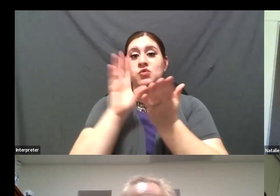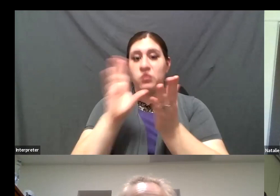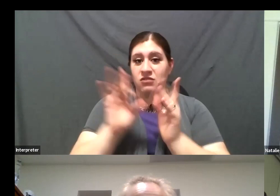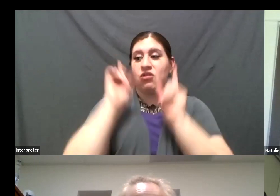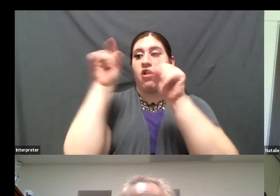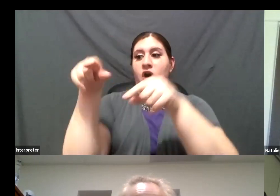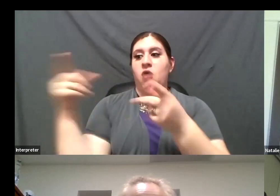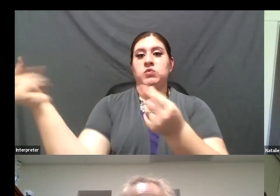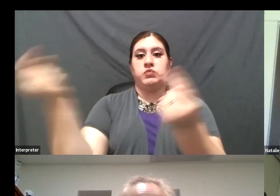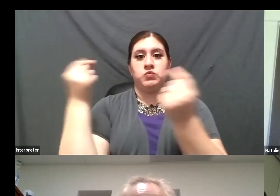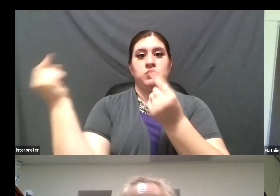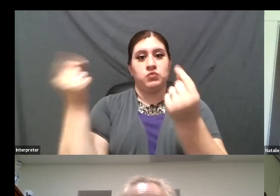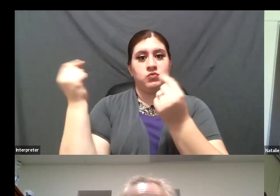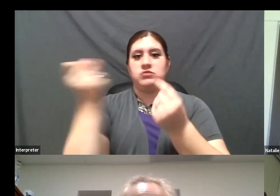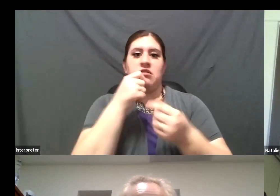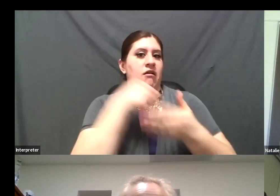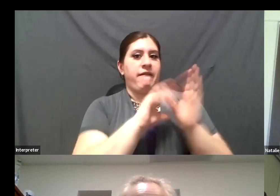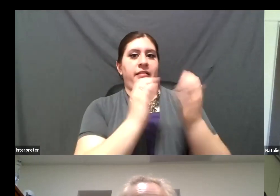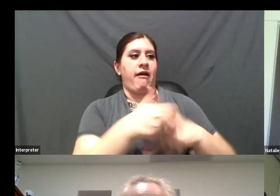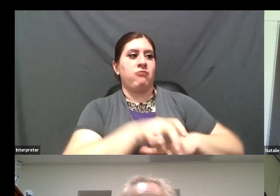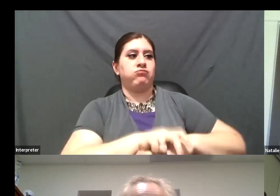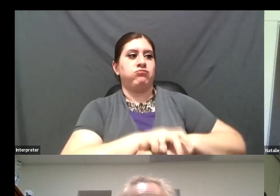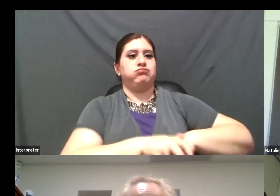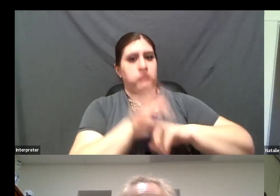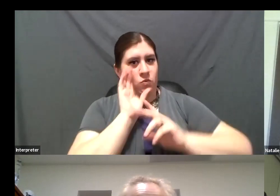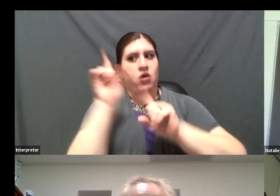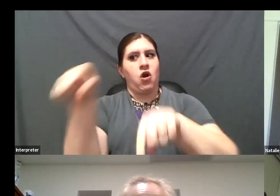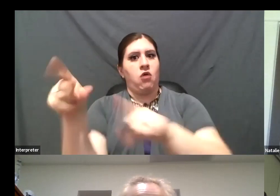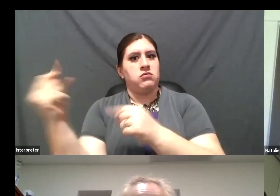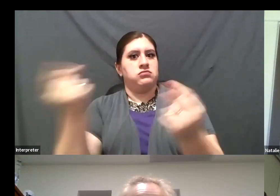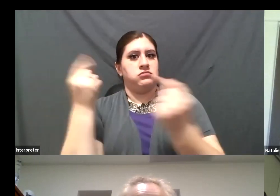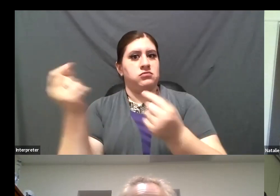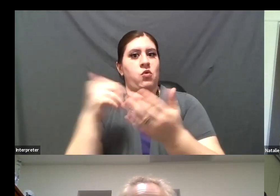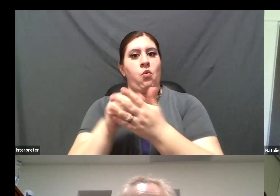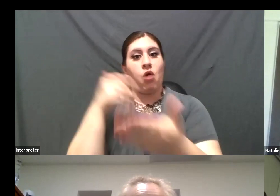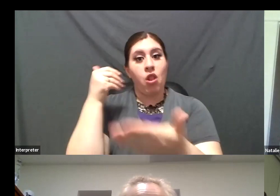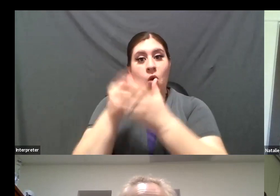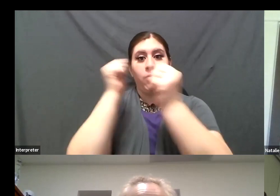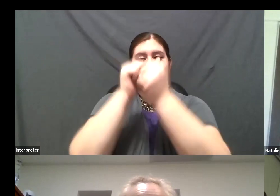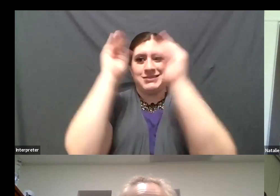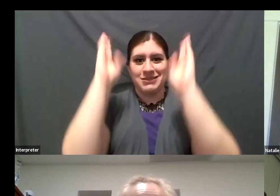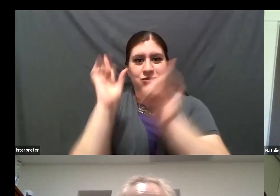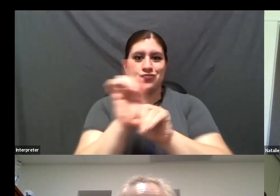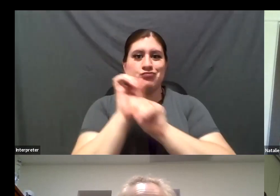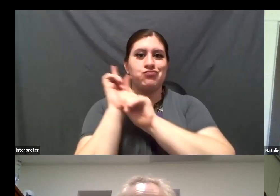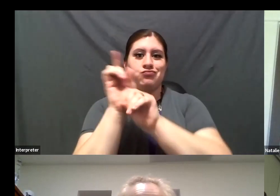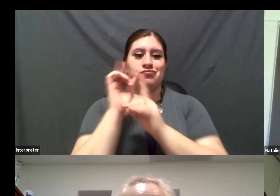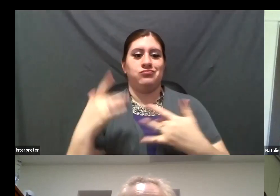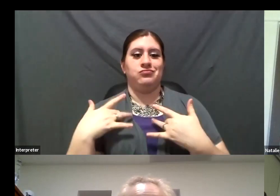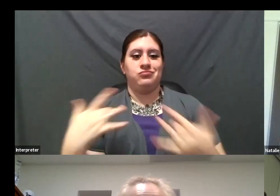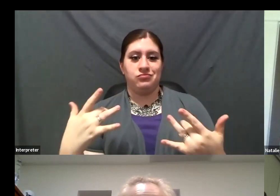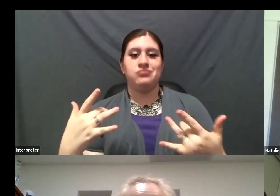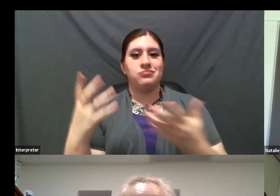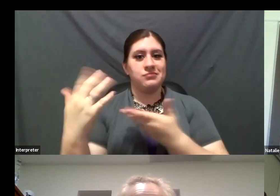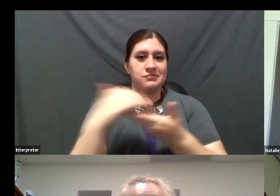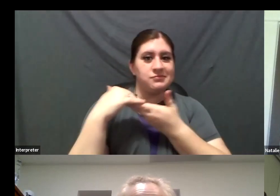deal of time actually in the field, working closely with the instructor in many instances,